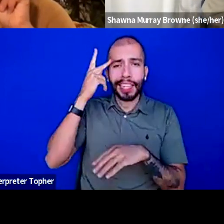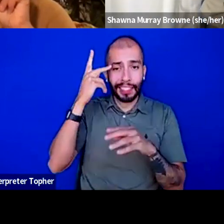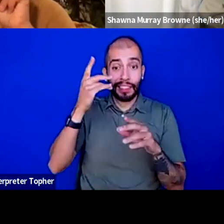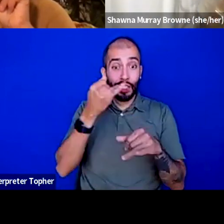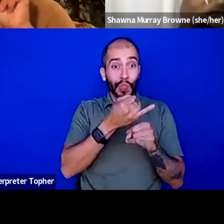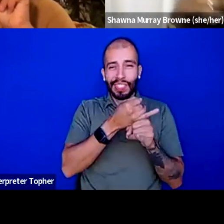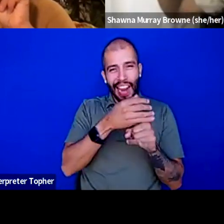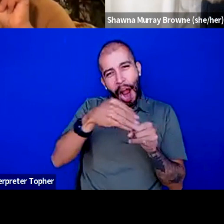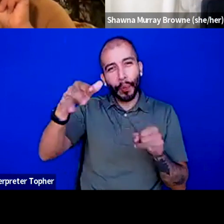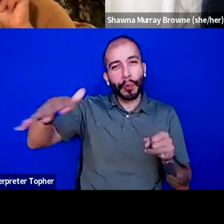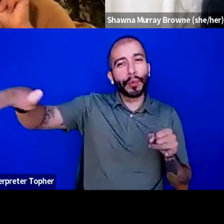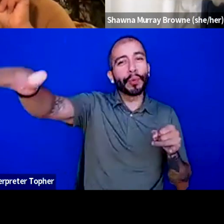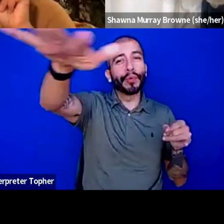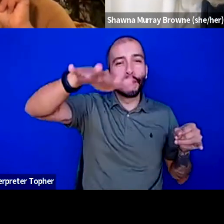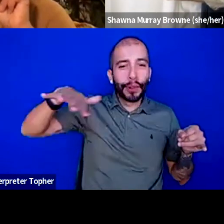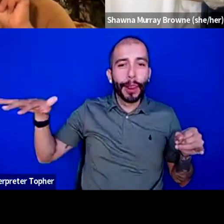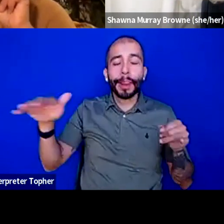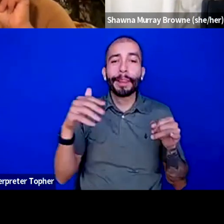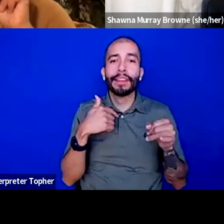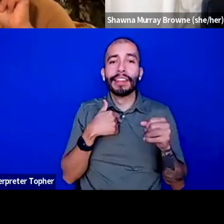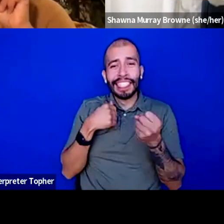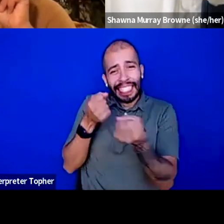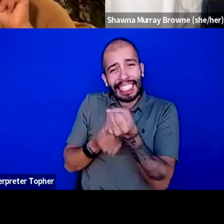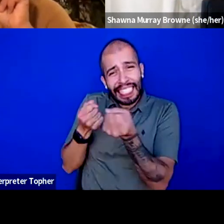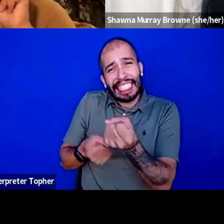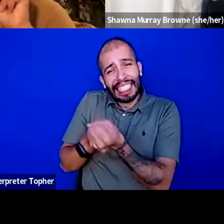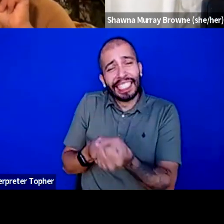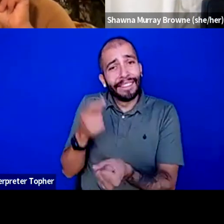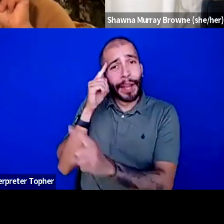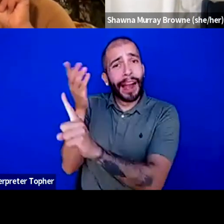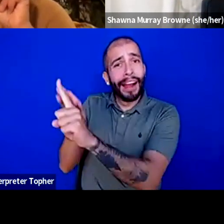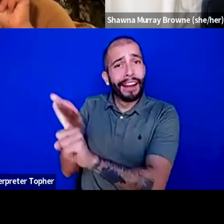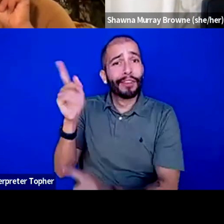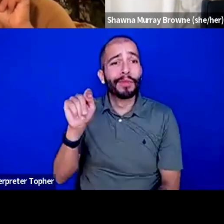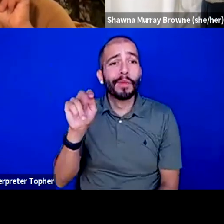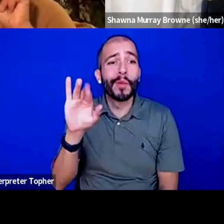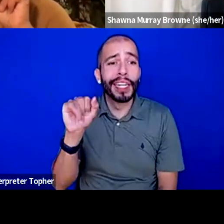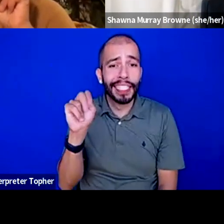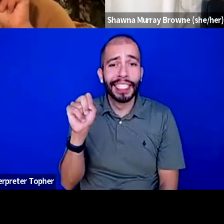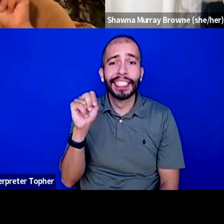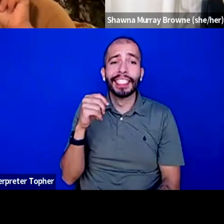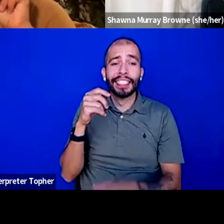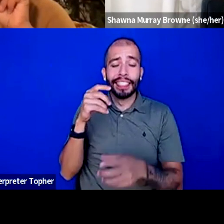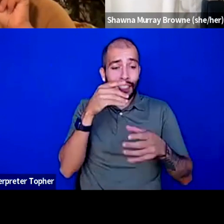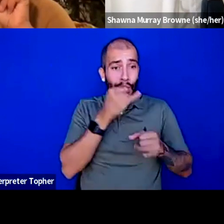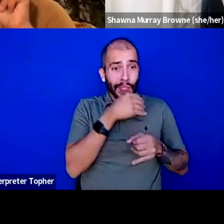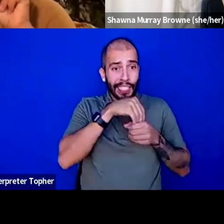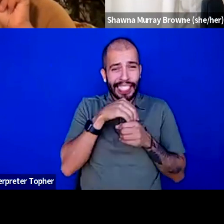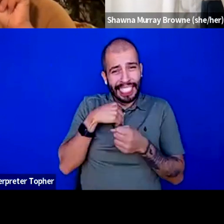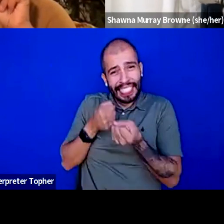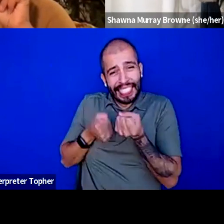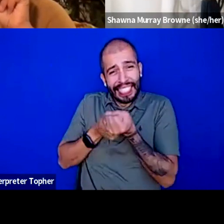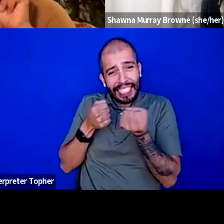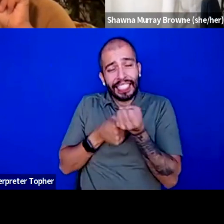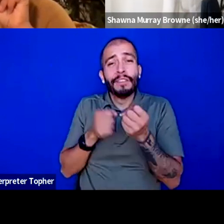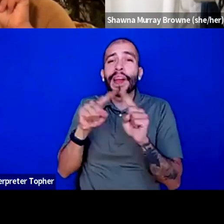inside the institution, but I needed grandma to be able to cultivate the political prowess to be able to navigate and advocate for herself and